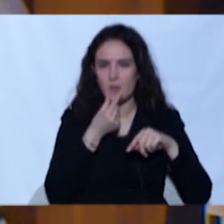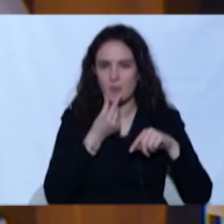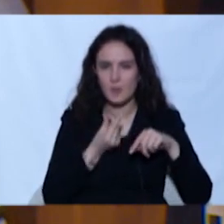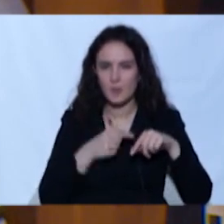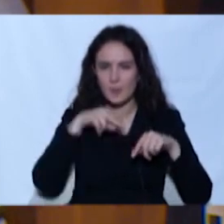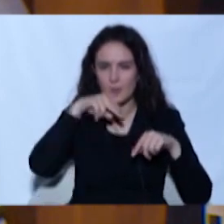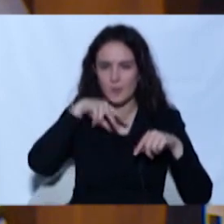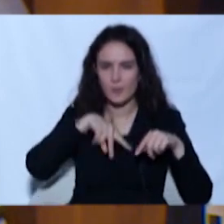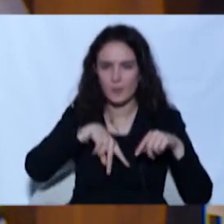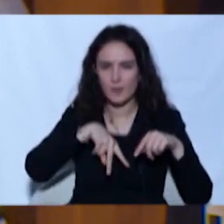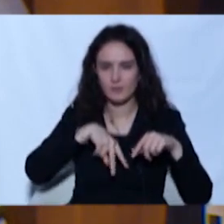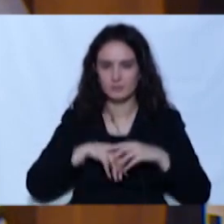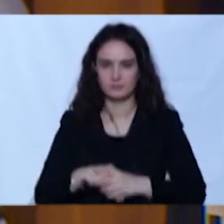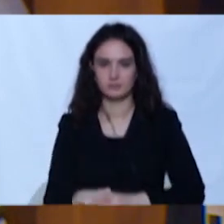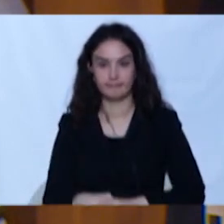tongue.